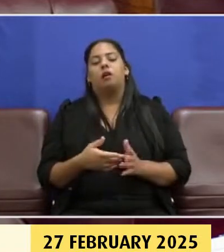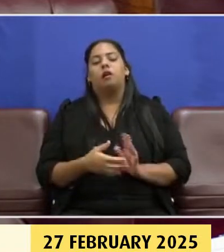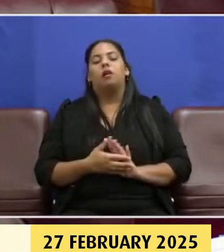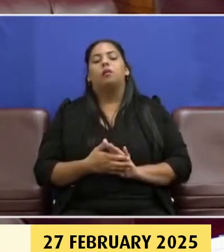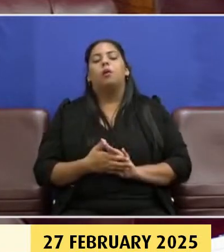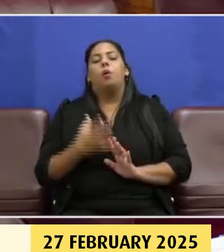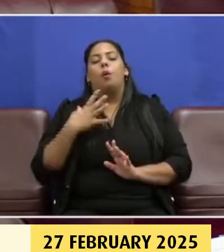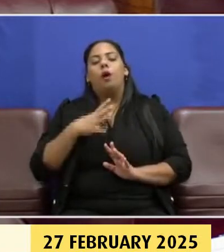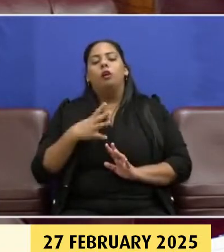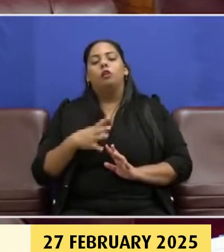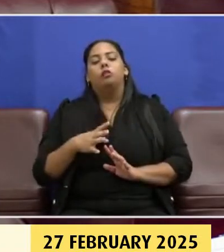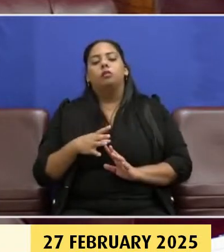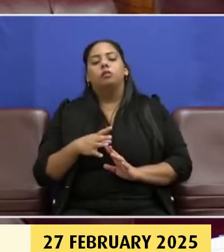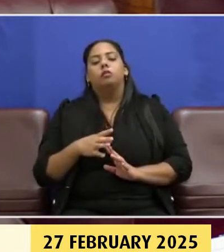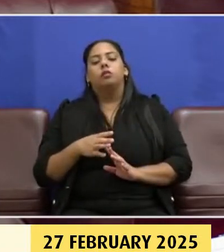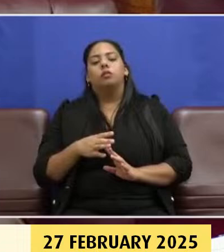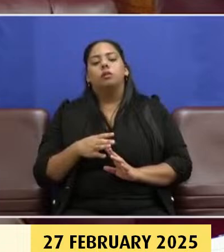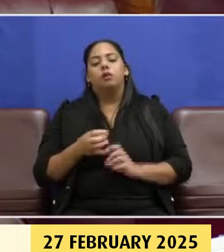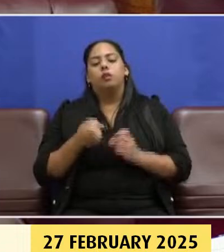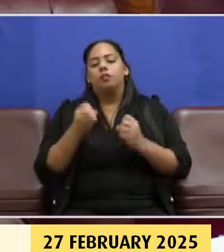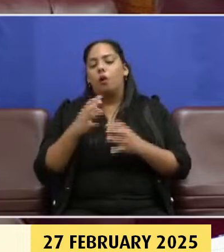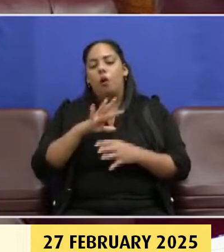one question.